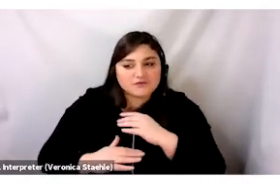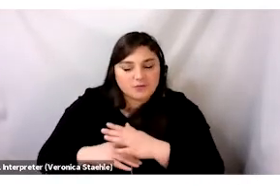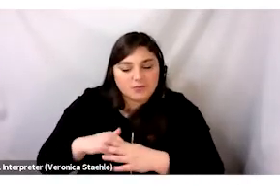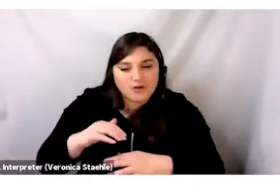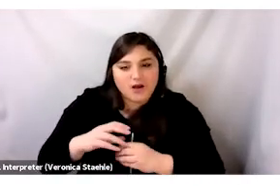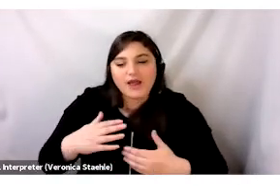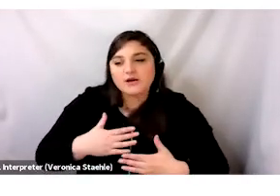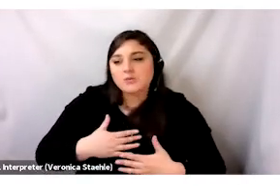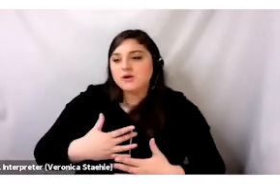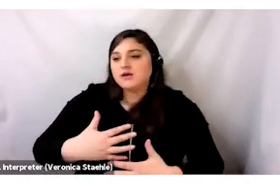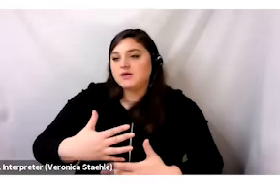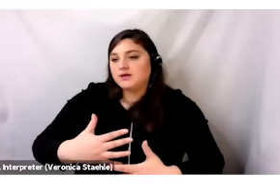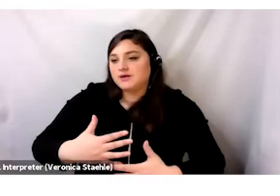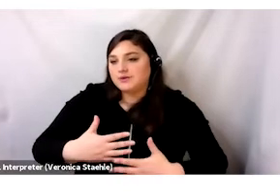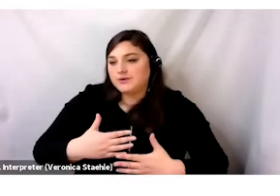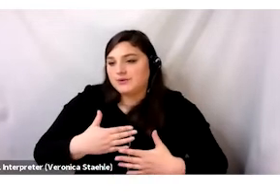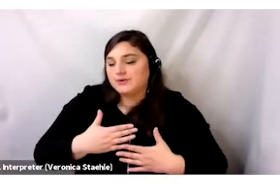breaths.